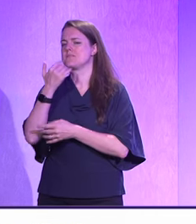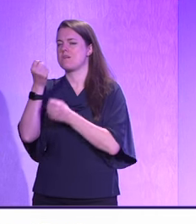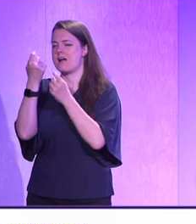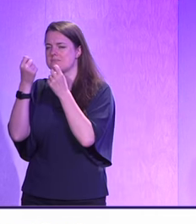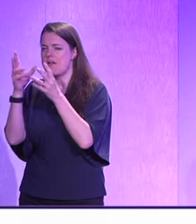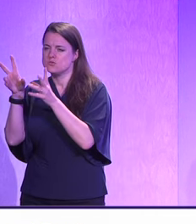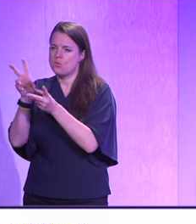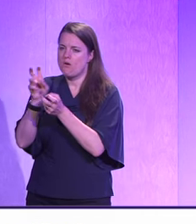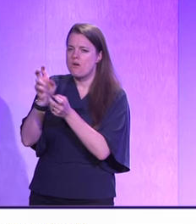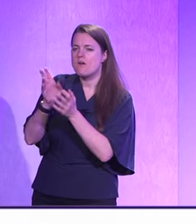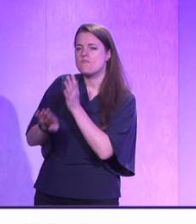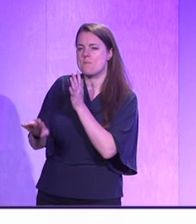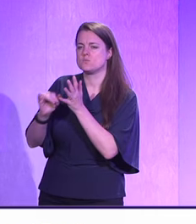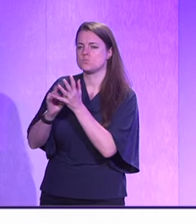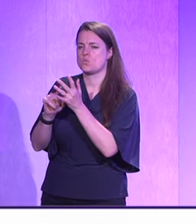What's going on though, really, here?